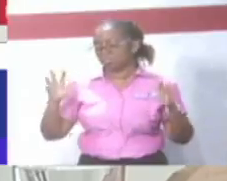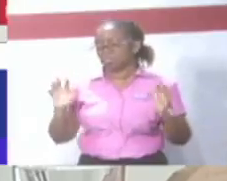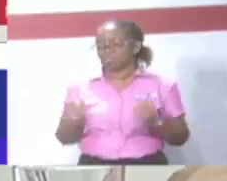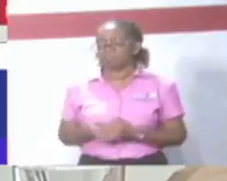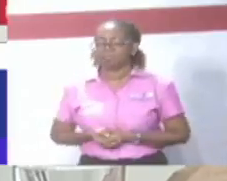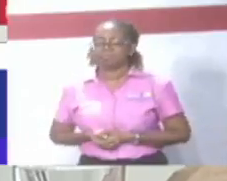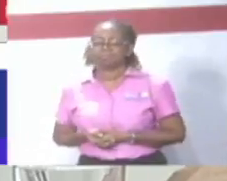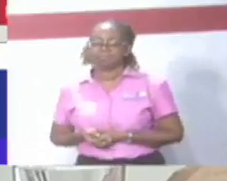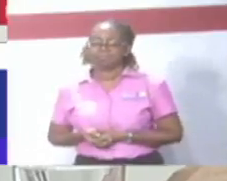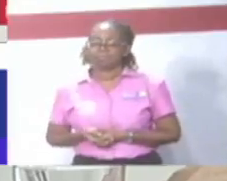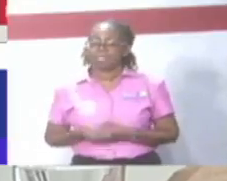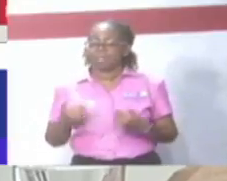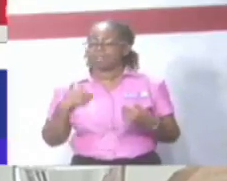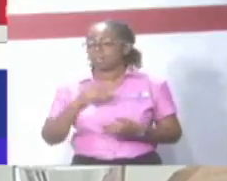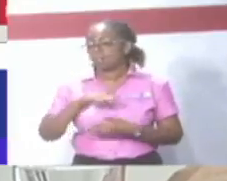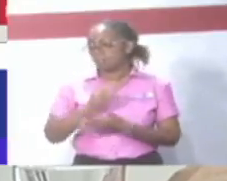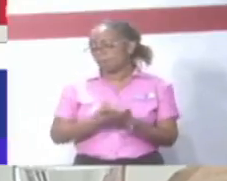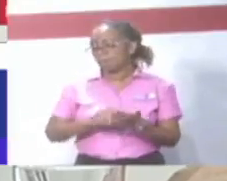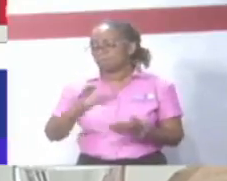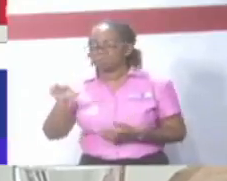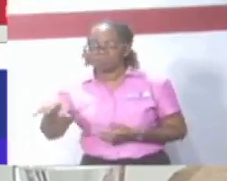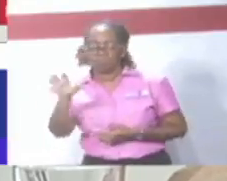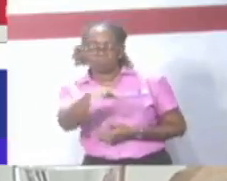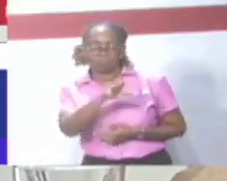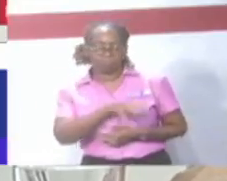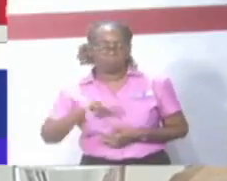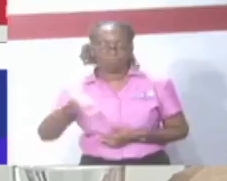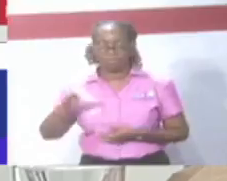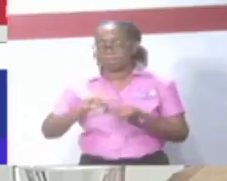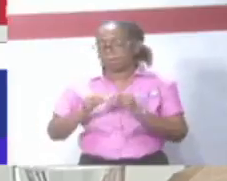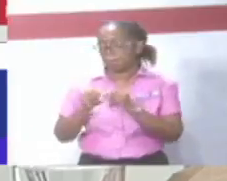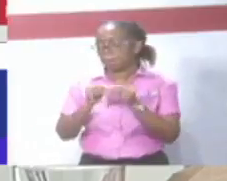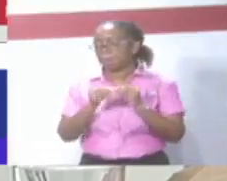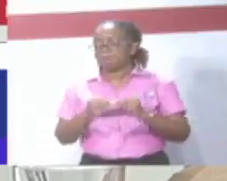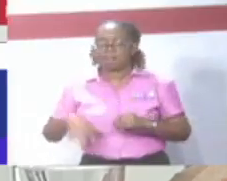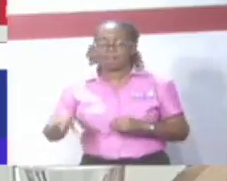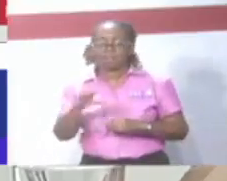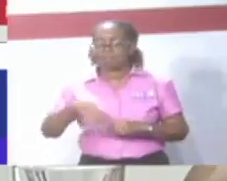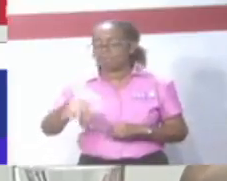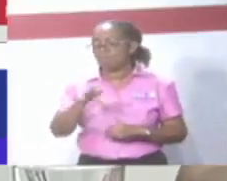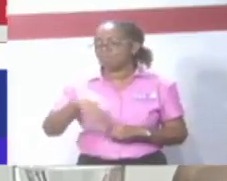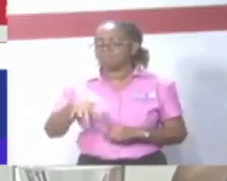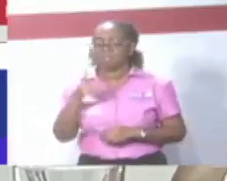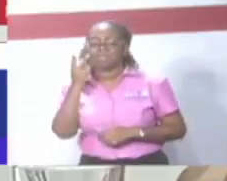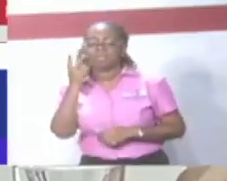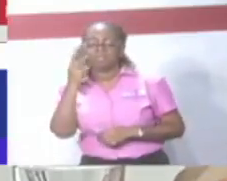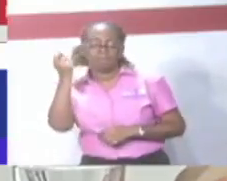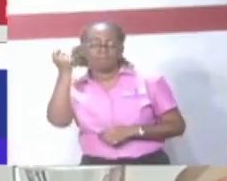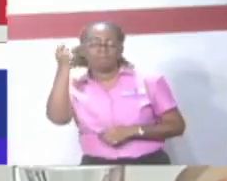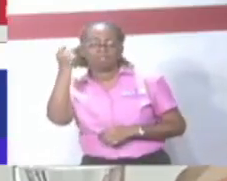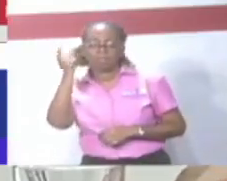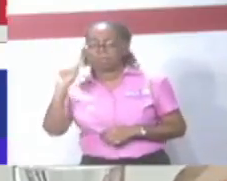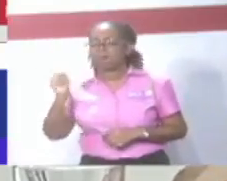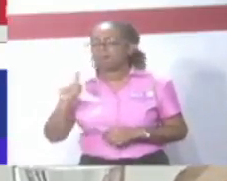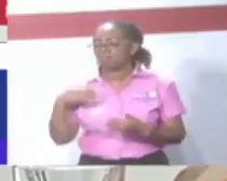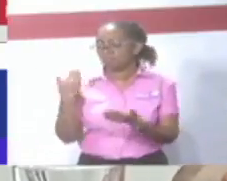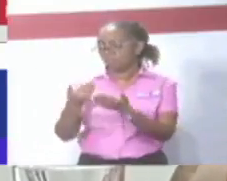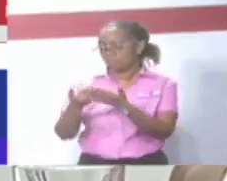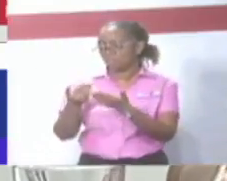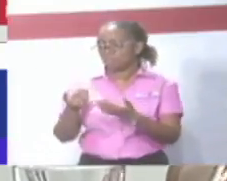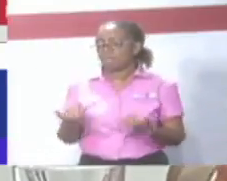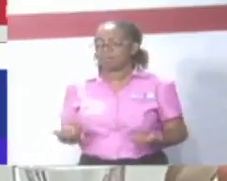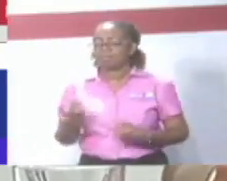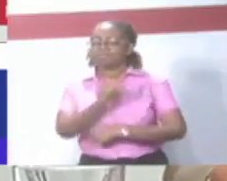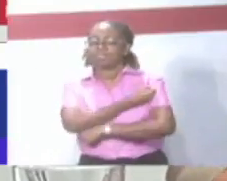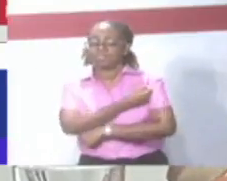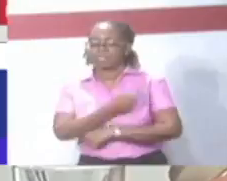are some disaggregated figures for us to know where we are, where we have come from, and where